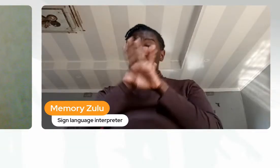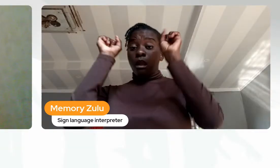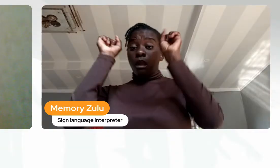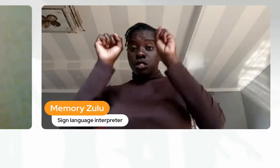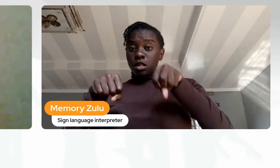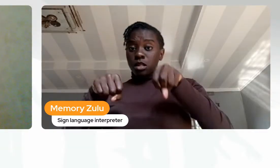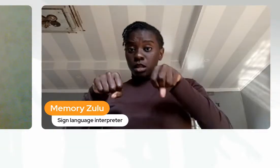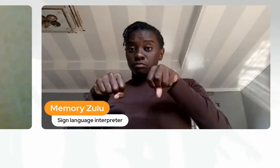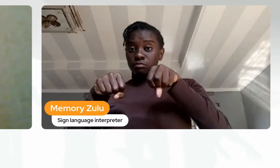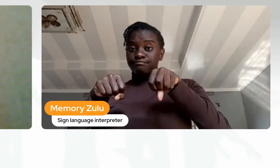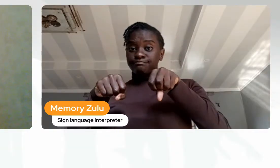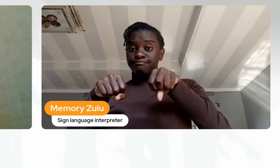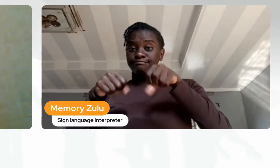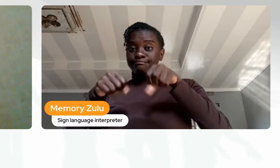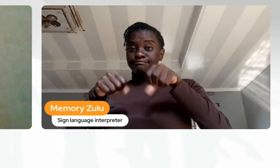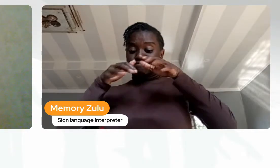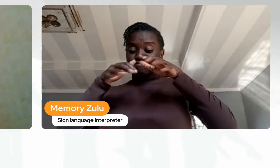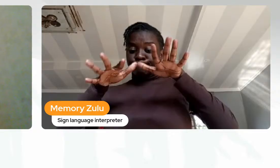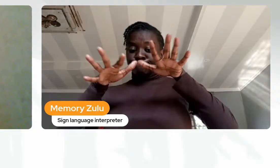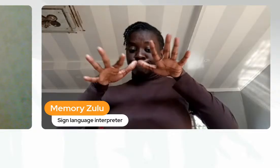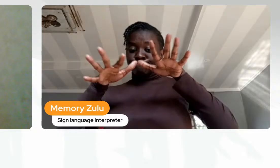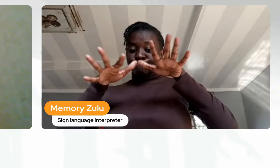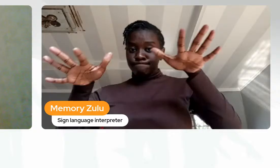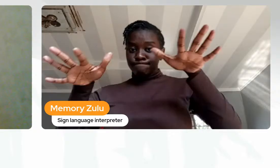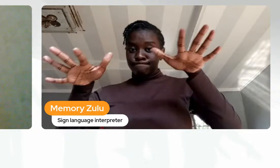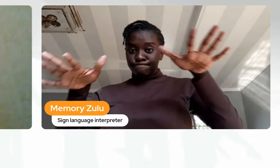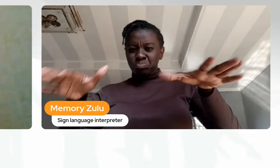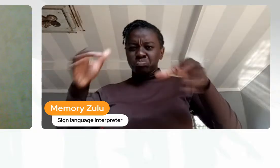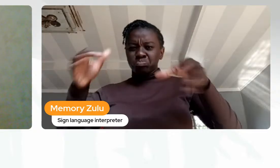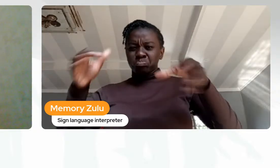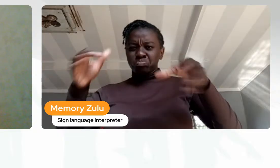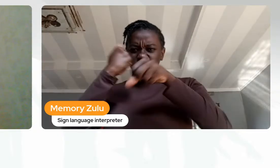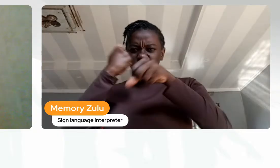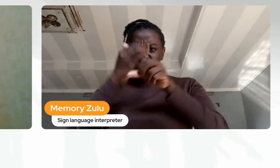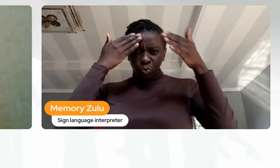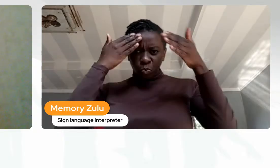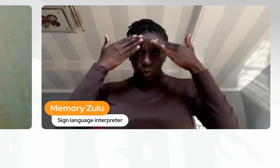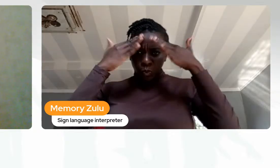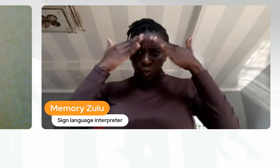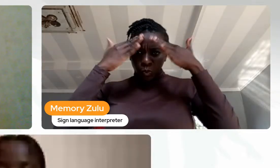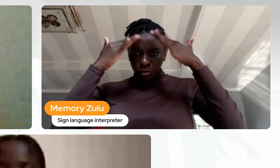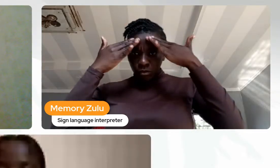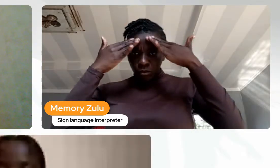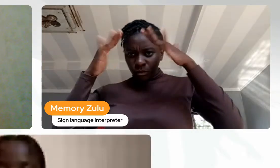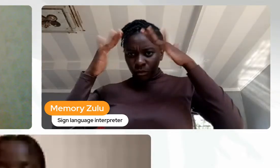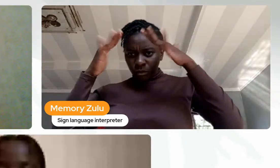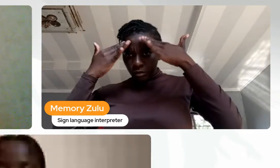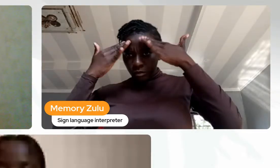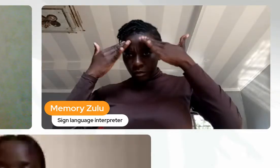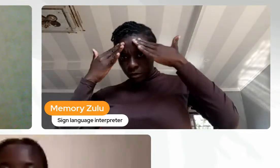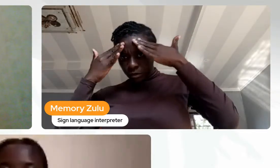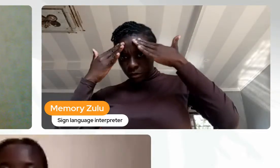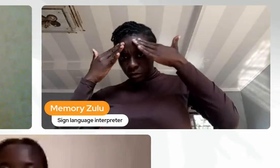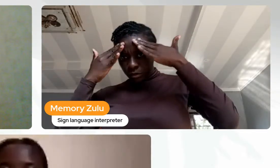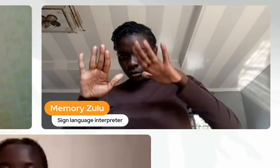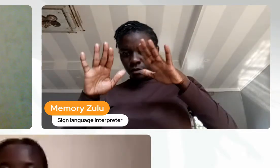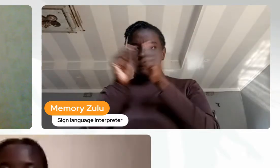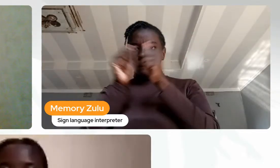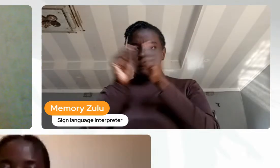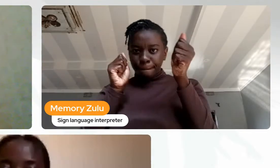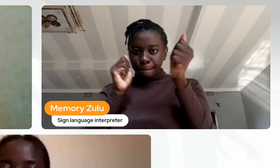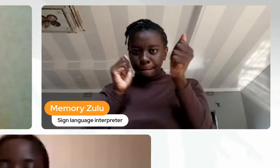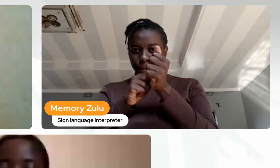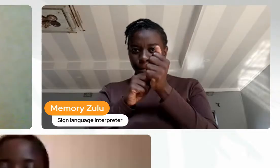youth-friendly corners being put in. Okay, I think we have lost Doc. Be right back. If you still